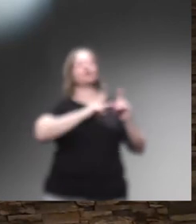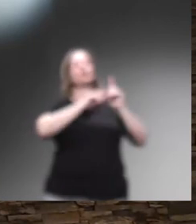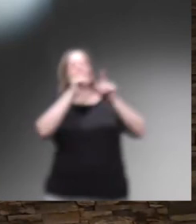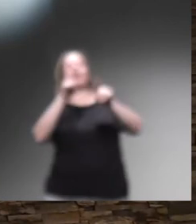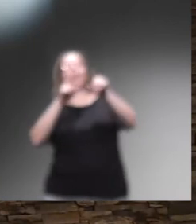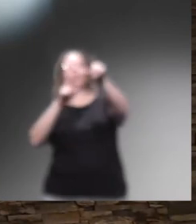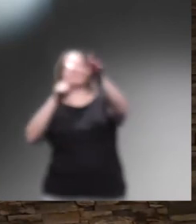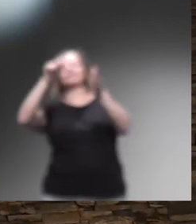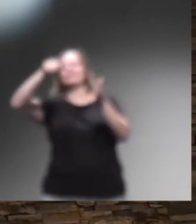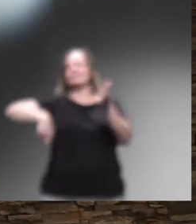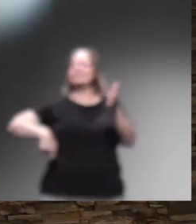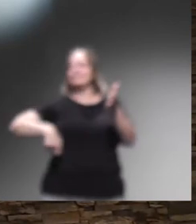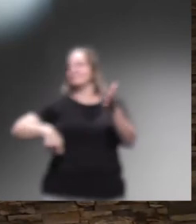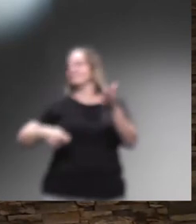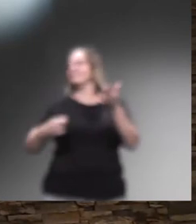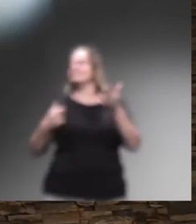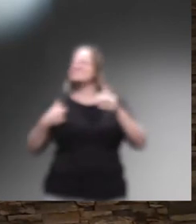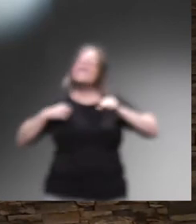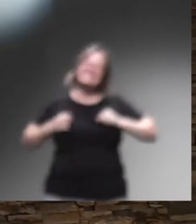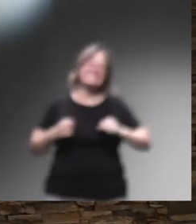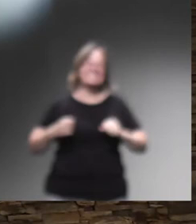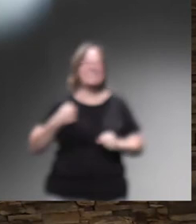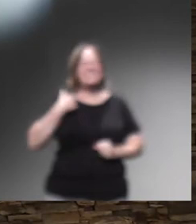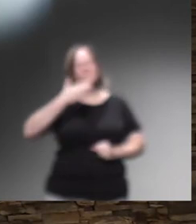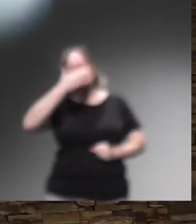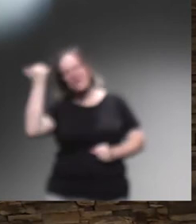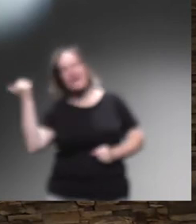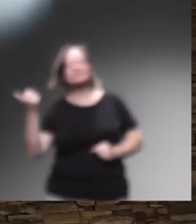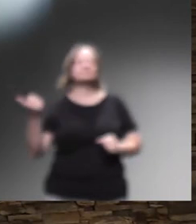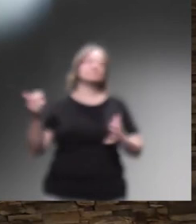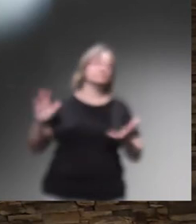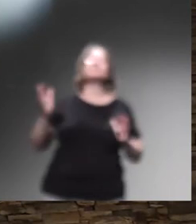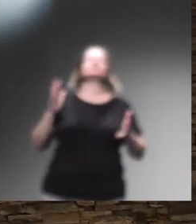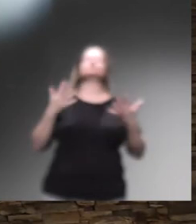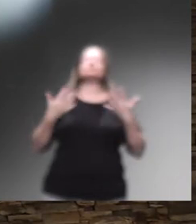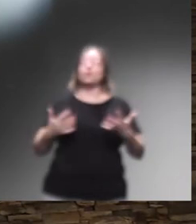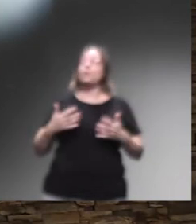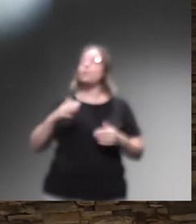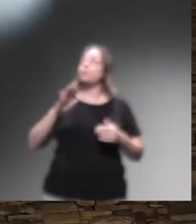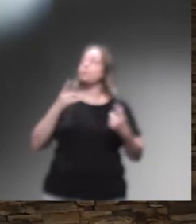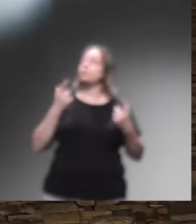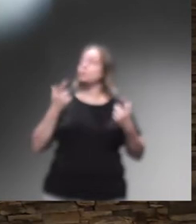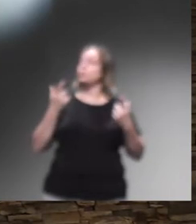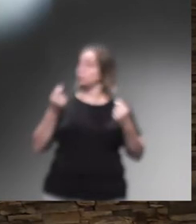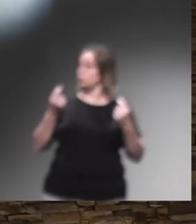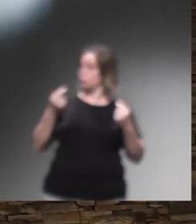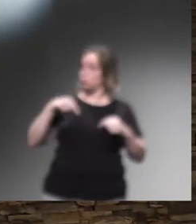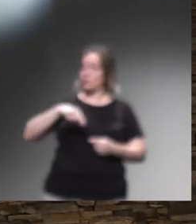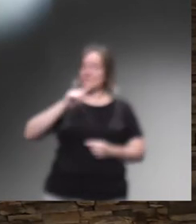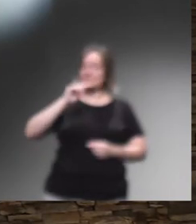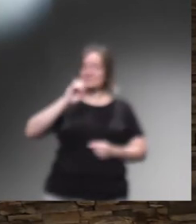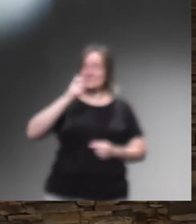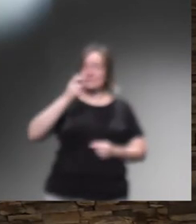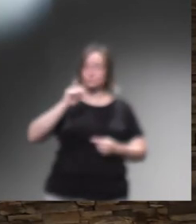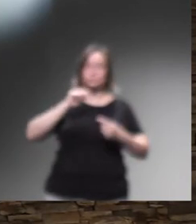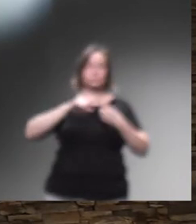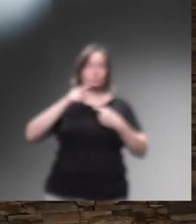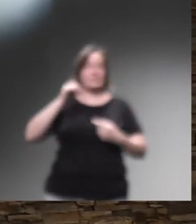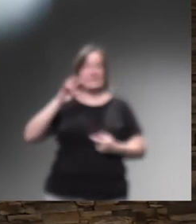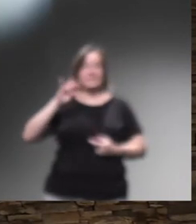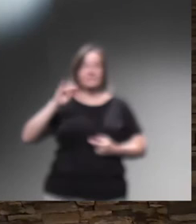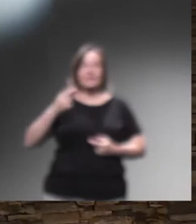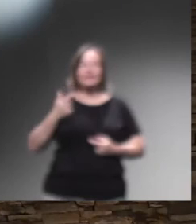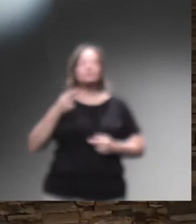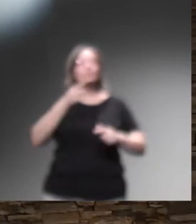I get halfway home and think, uh-oh, I didn't stop at the kiosk. So what this is a way for you to give